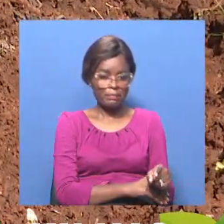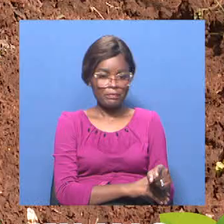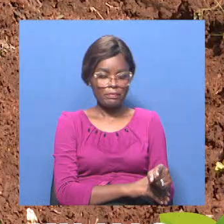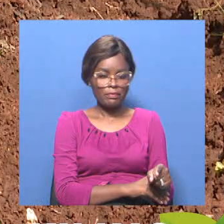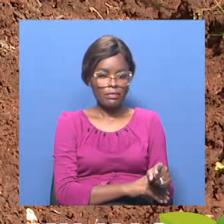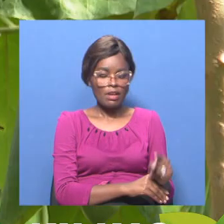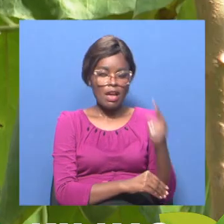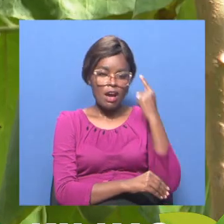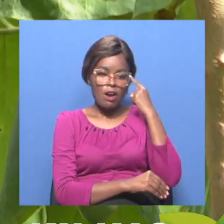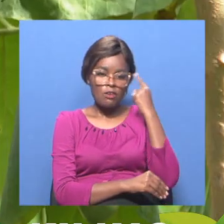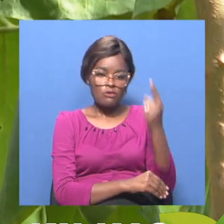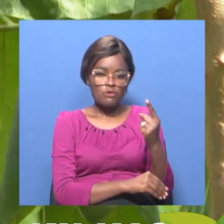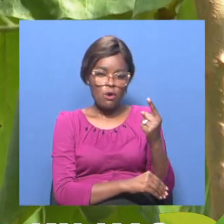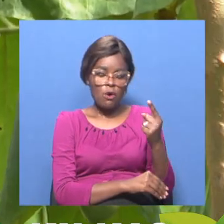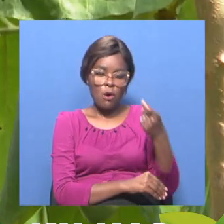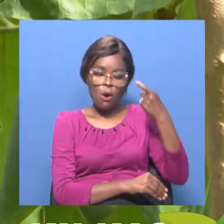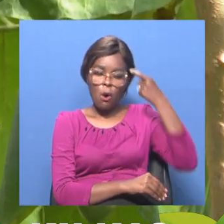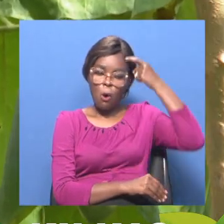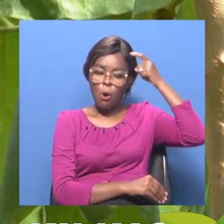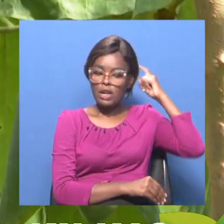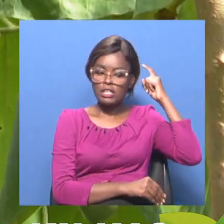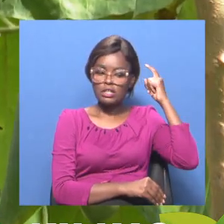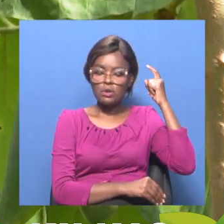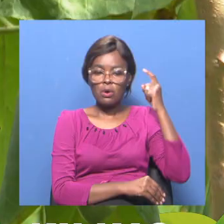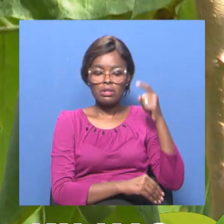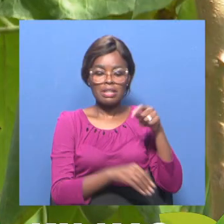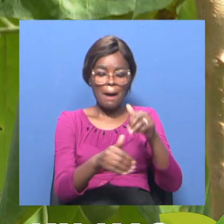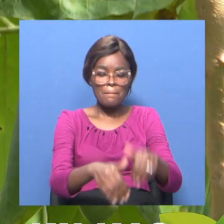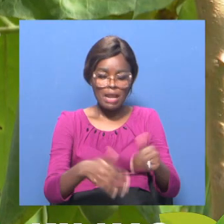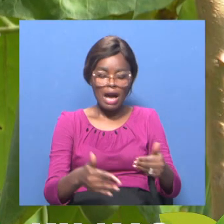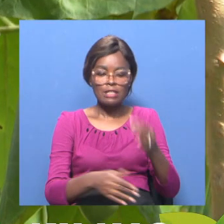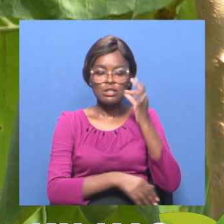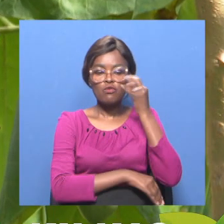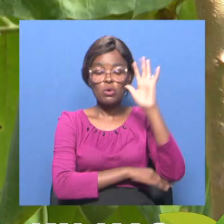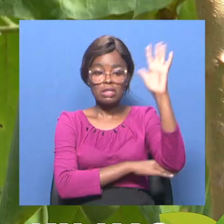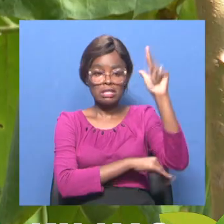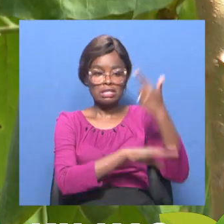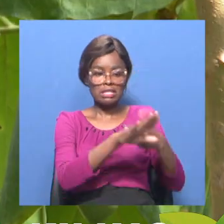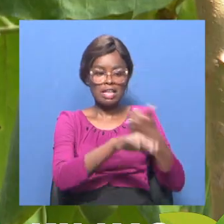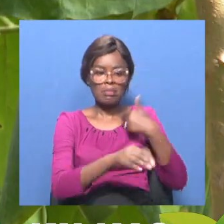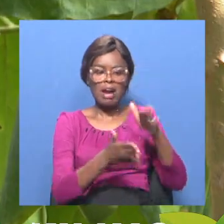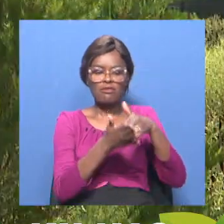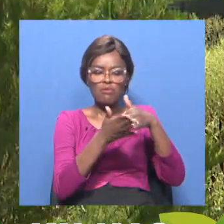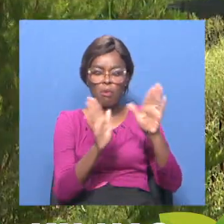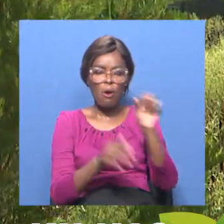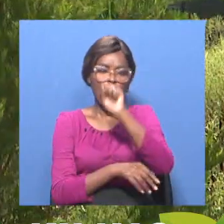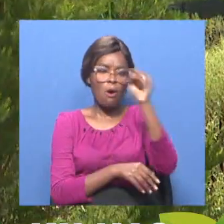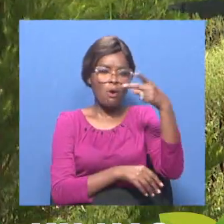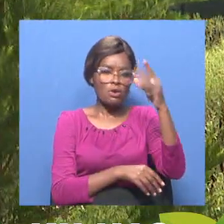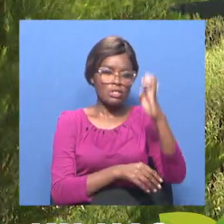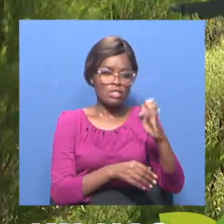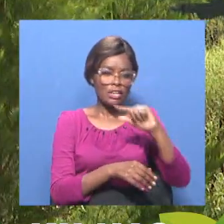for the indigenous plants and also fruit trees, whenever they produce more shade, we do